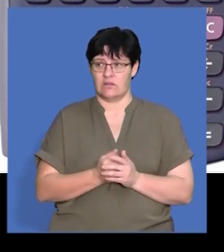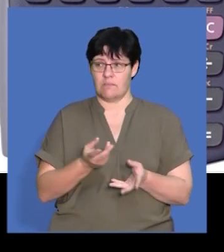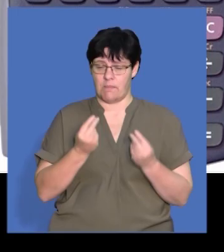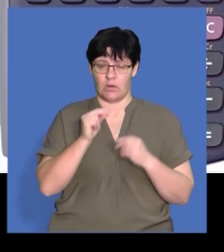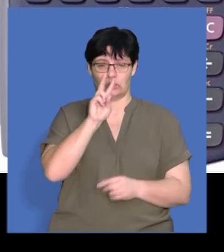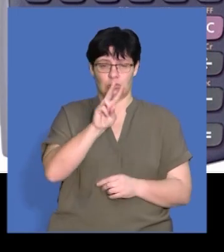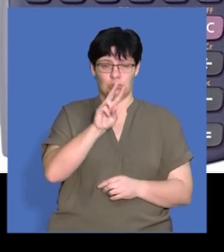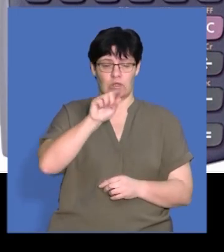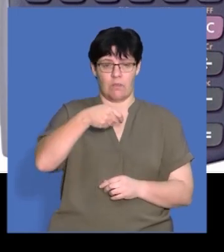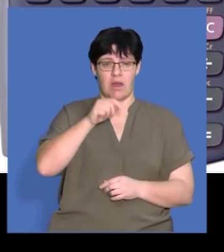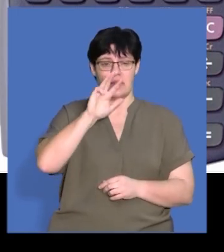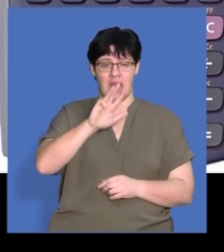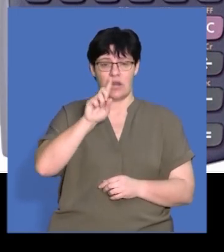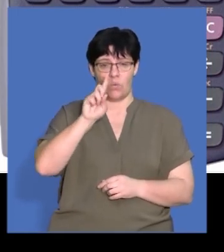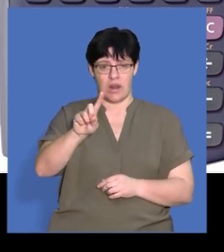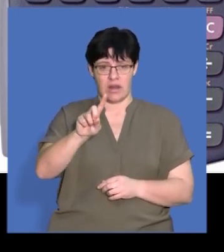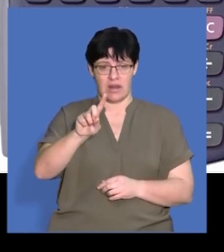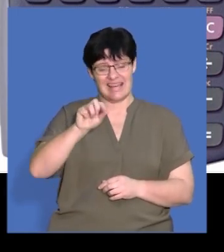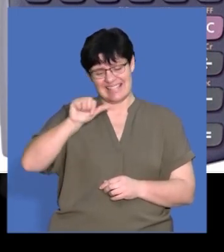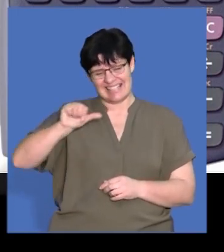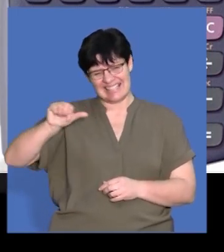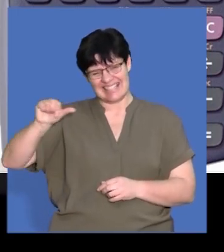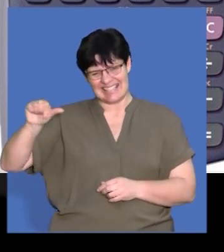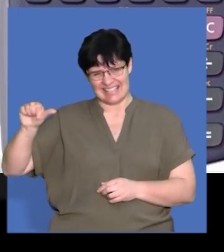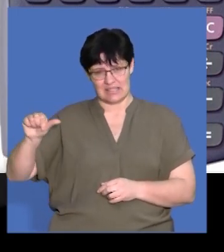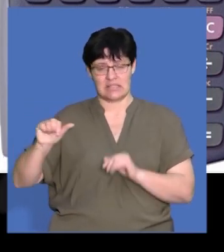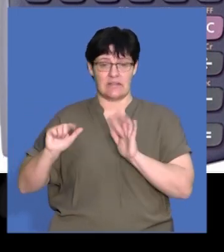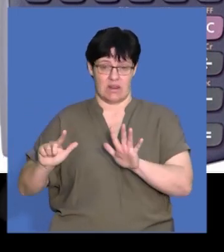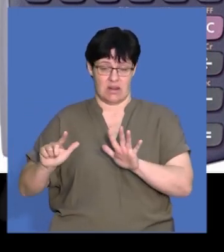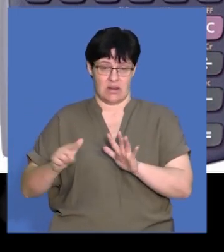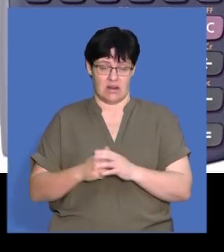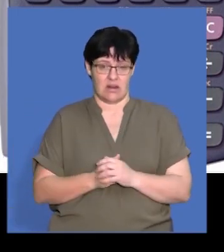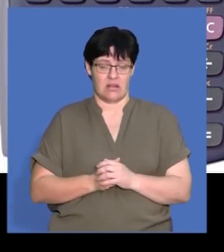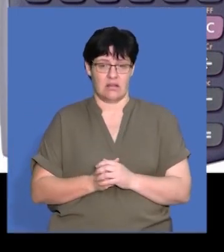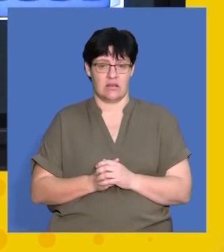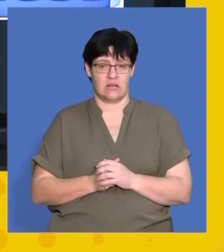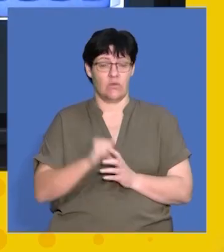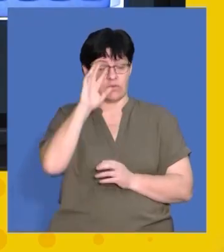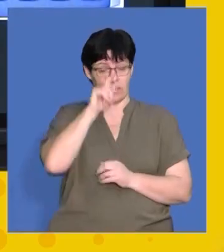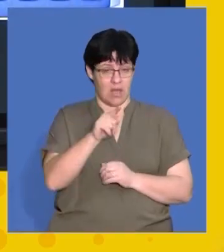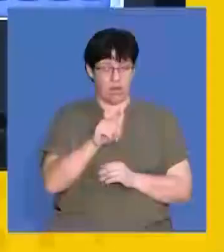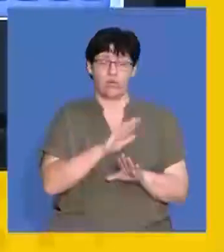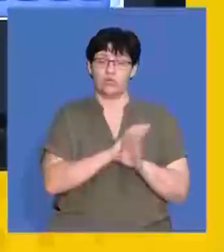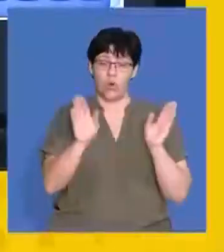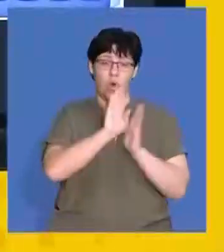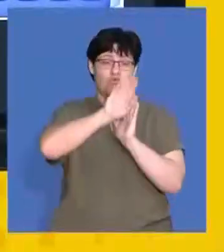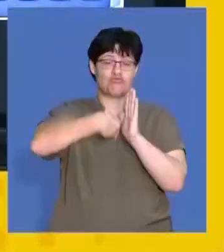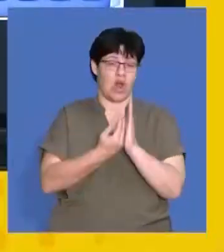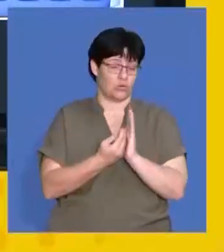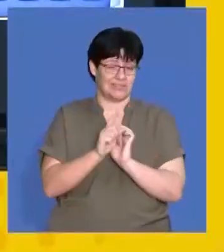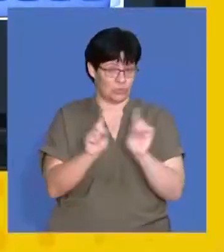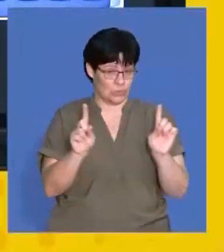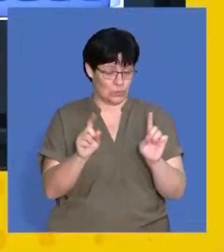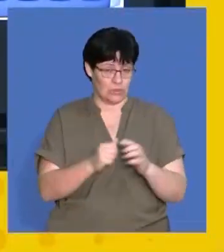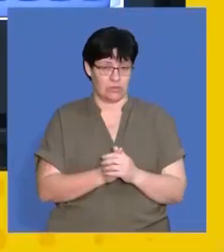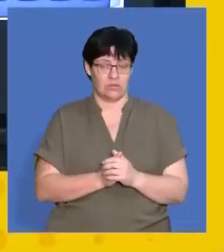2.91, lots of sixes, 7. Now, Remember I said to you, don't round